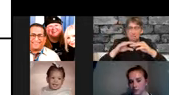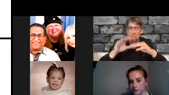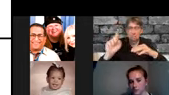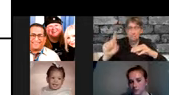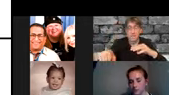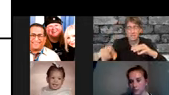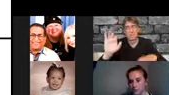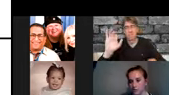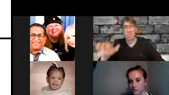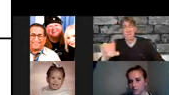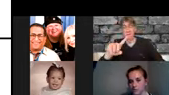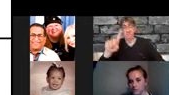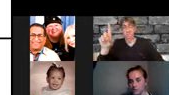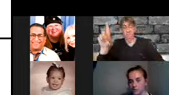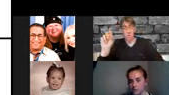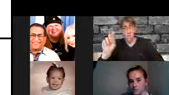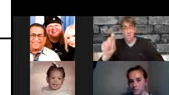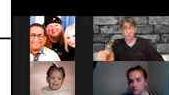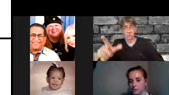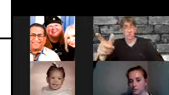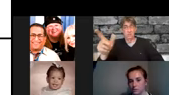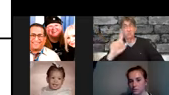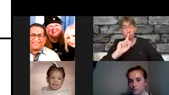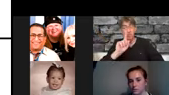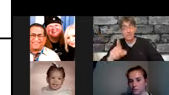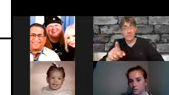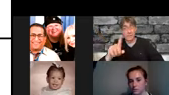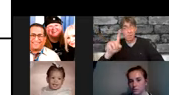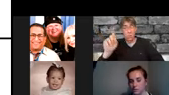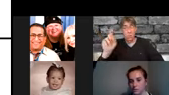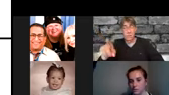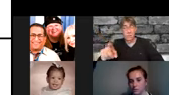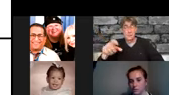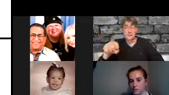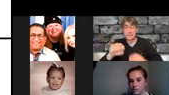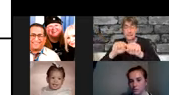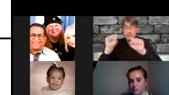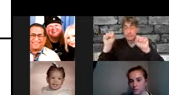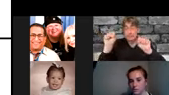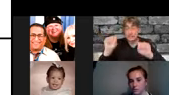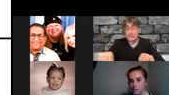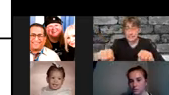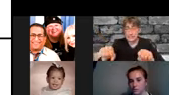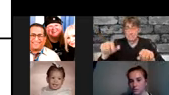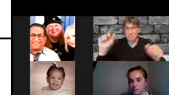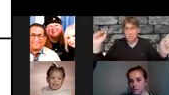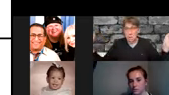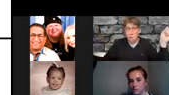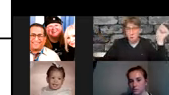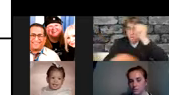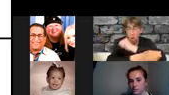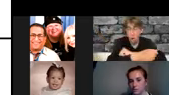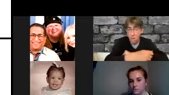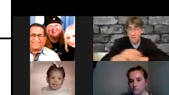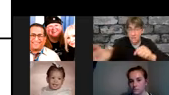real question. I mean, like, is the system going to be completely overhauled? Also, when